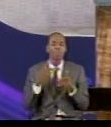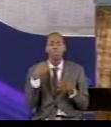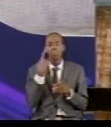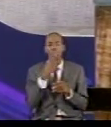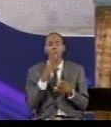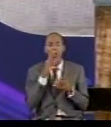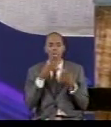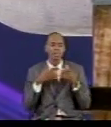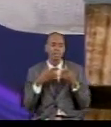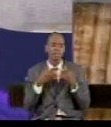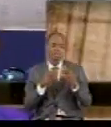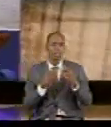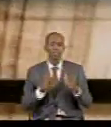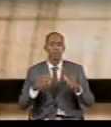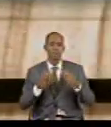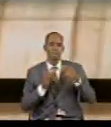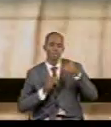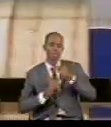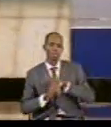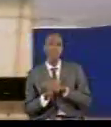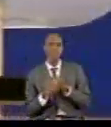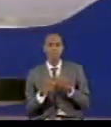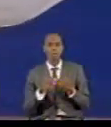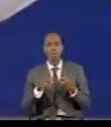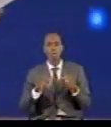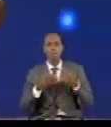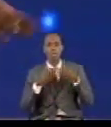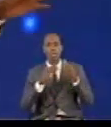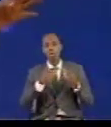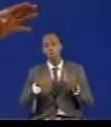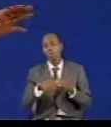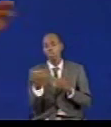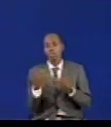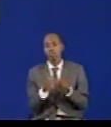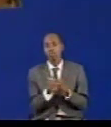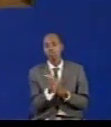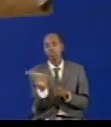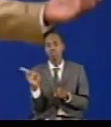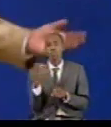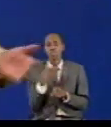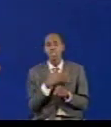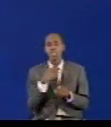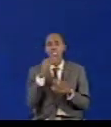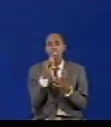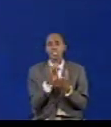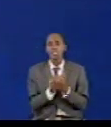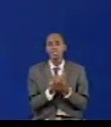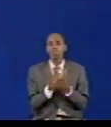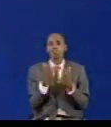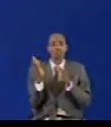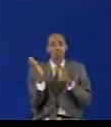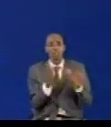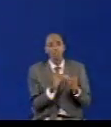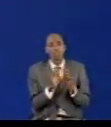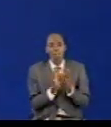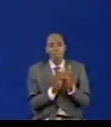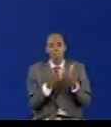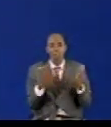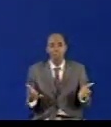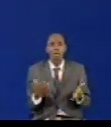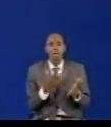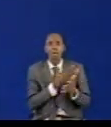others astray. And those are the people who are telling us, drop the Bible and take the tradition of our